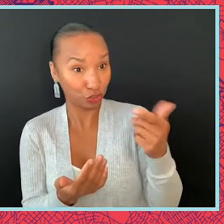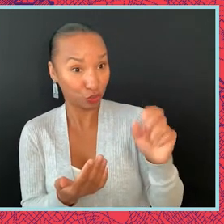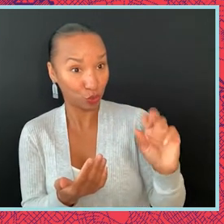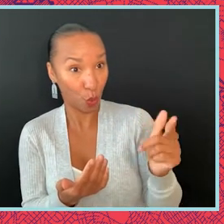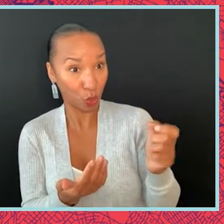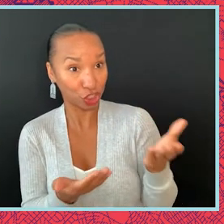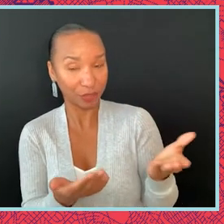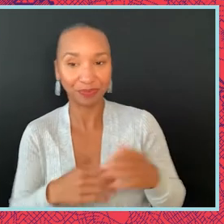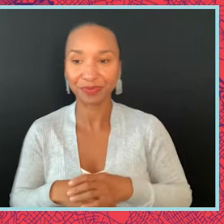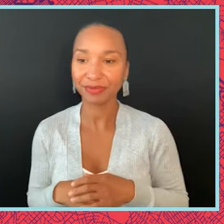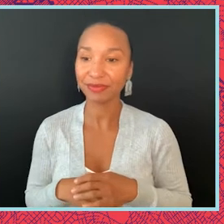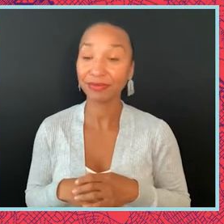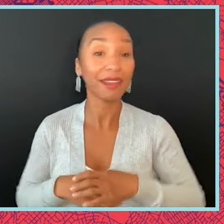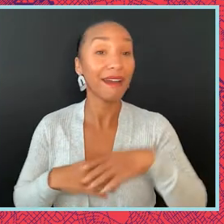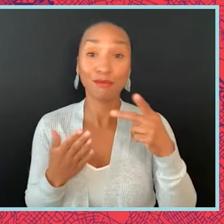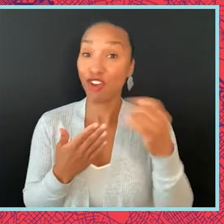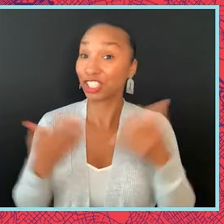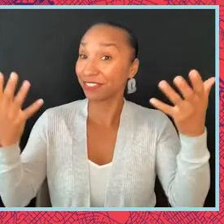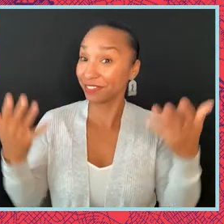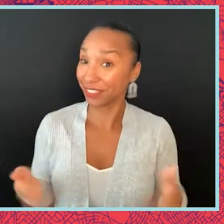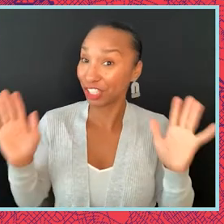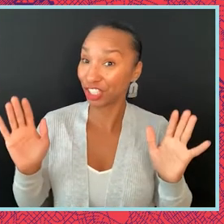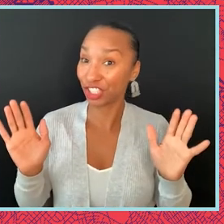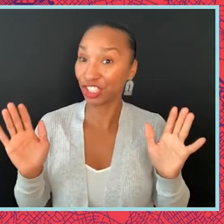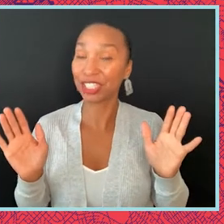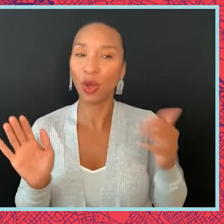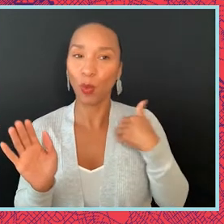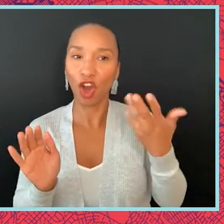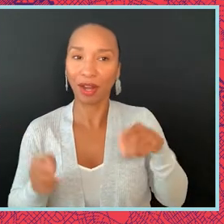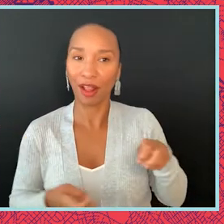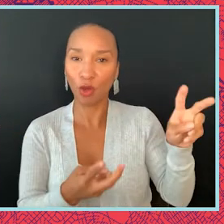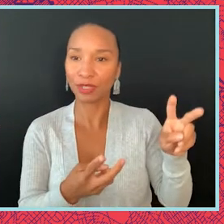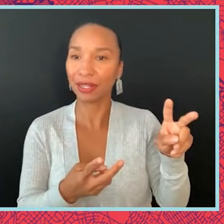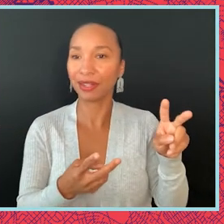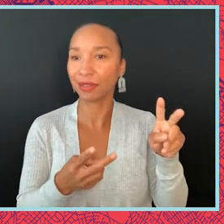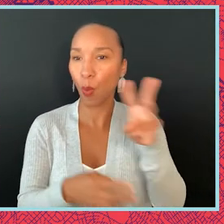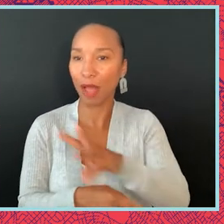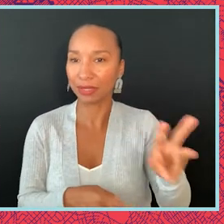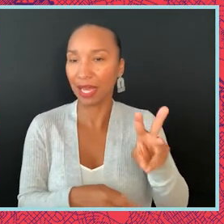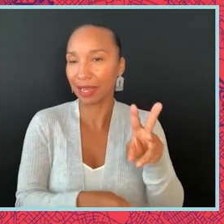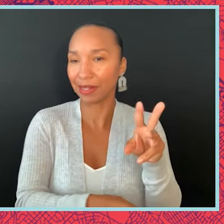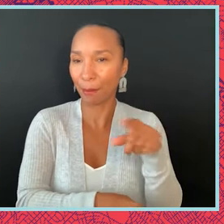say that the project is finished, and it's at a website called